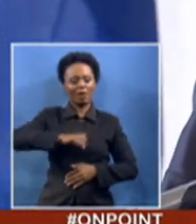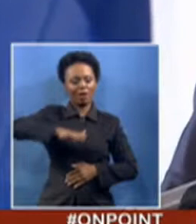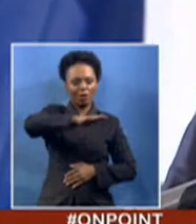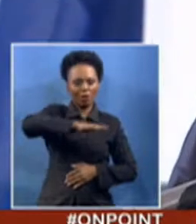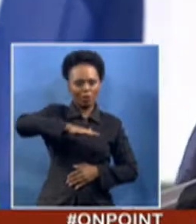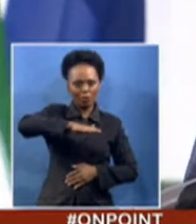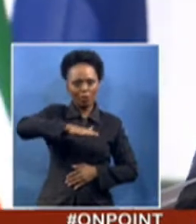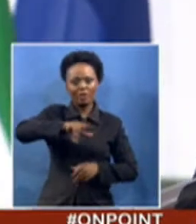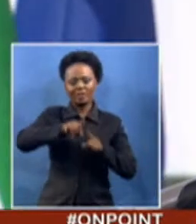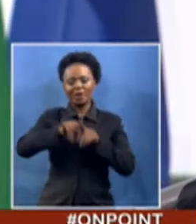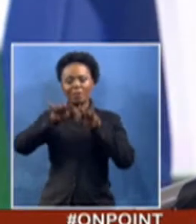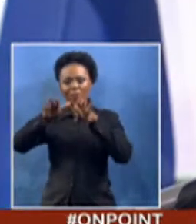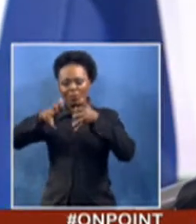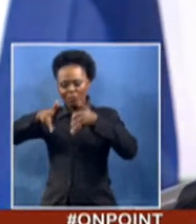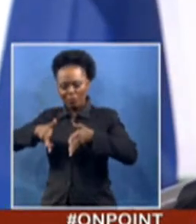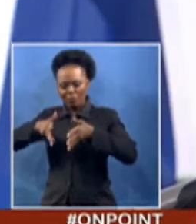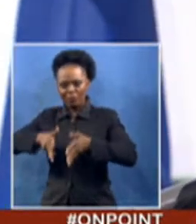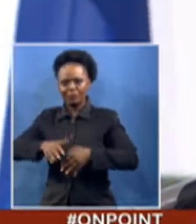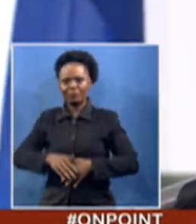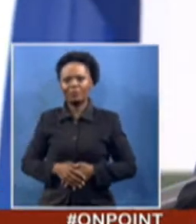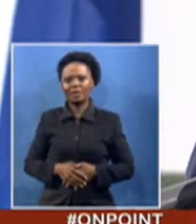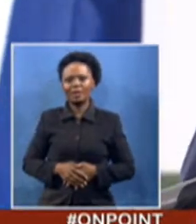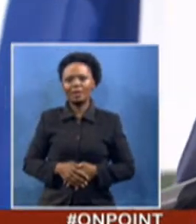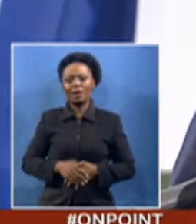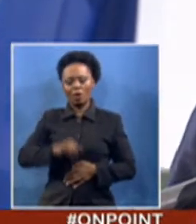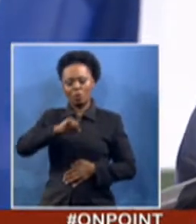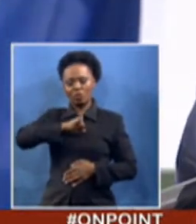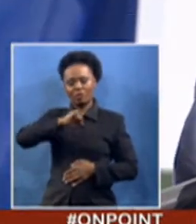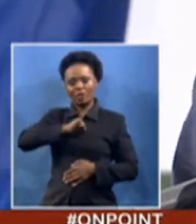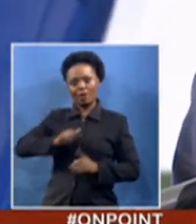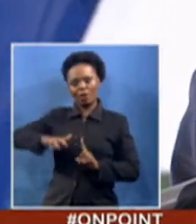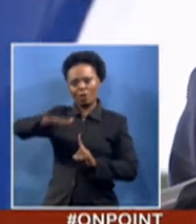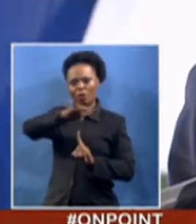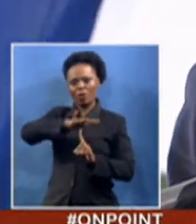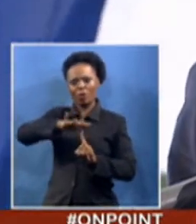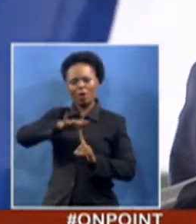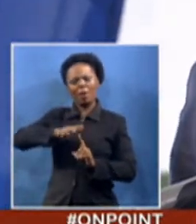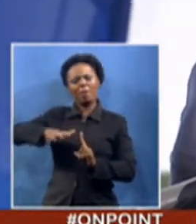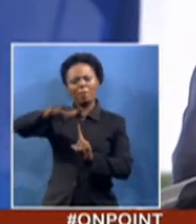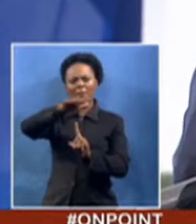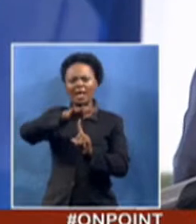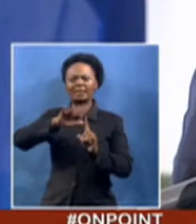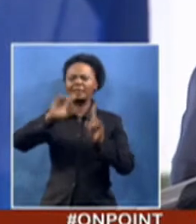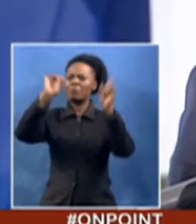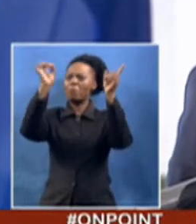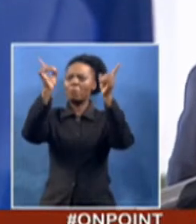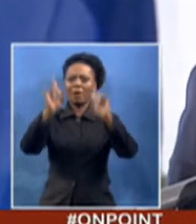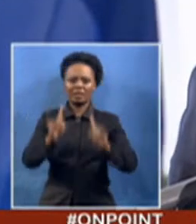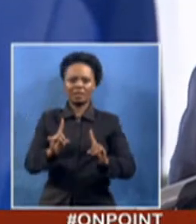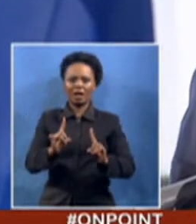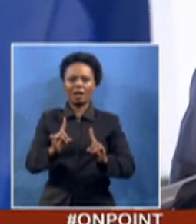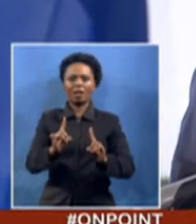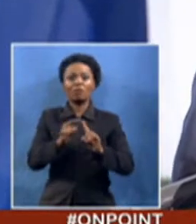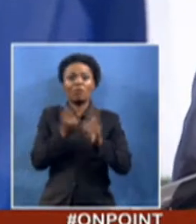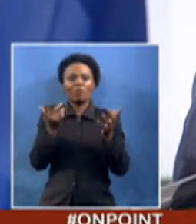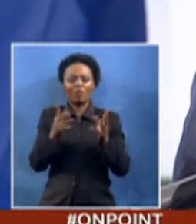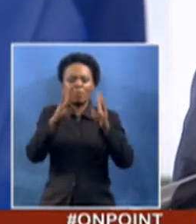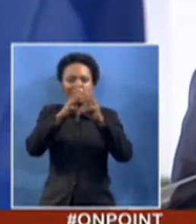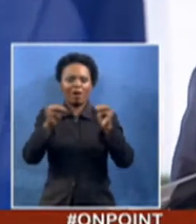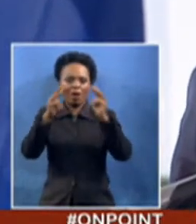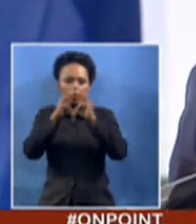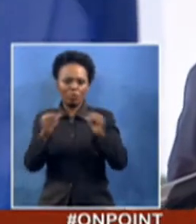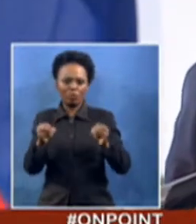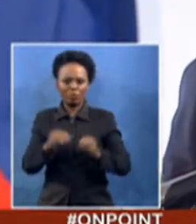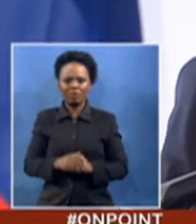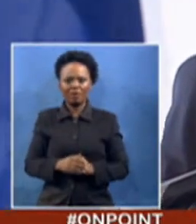the very special places in Mangaung. I think in the whole of South Africa is